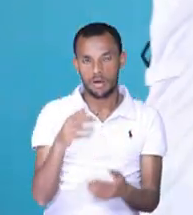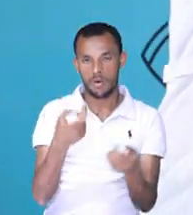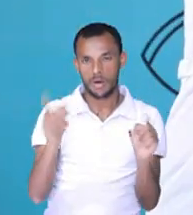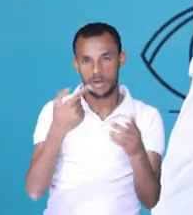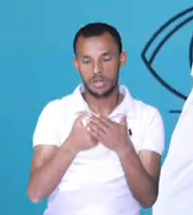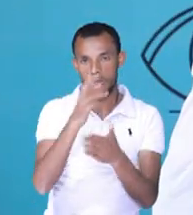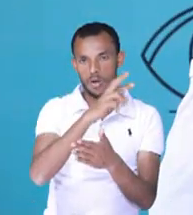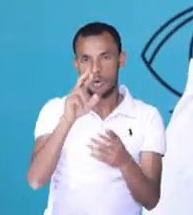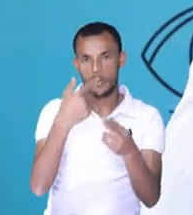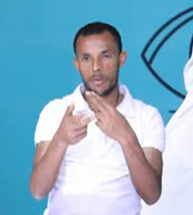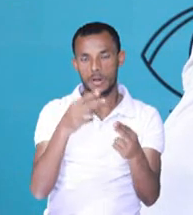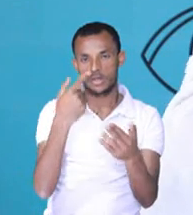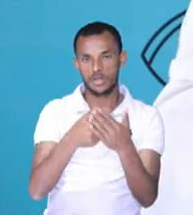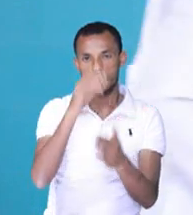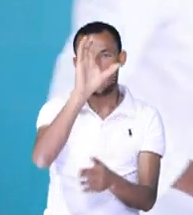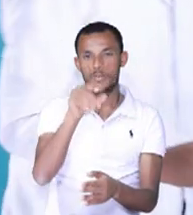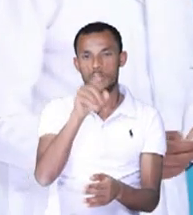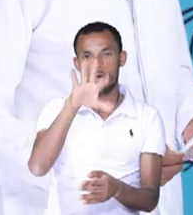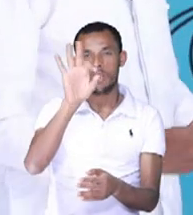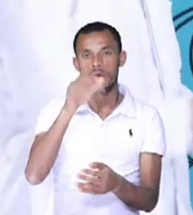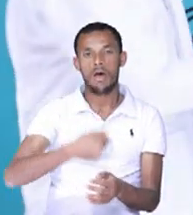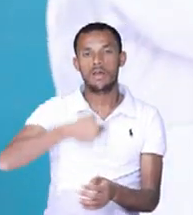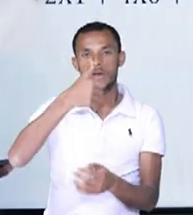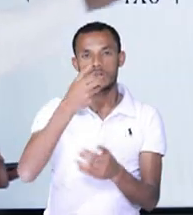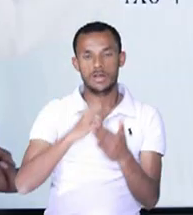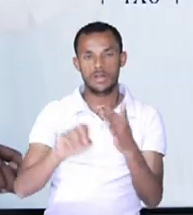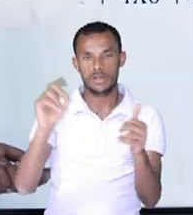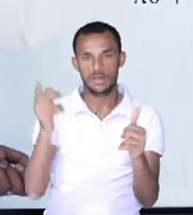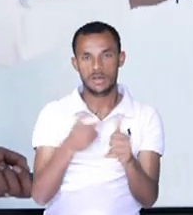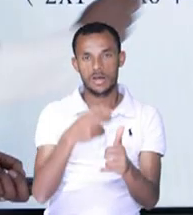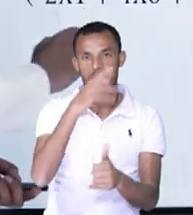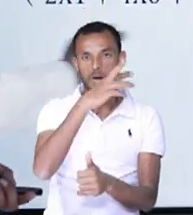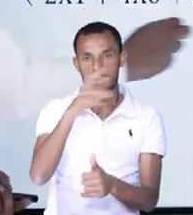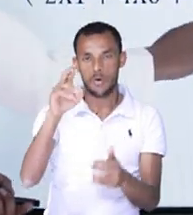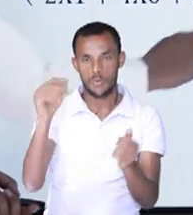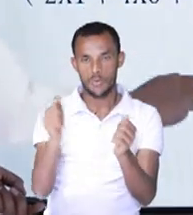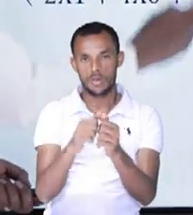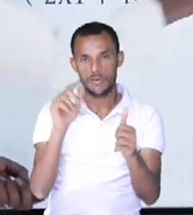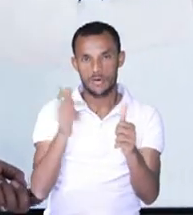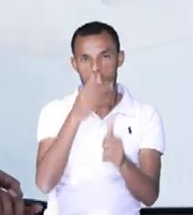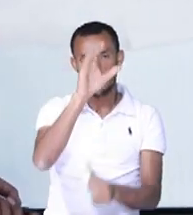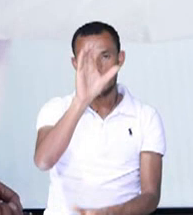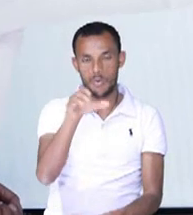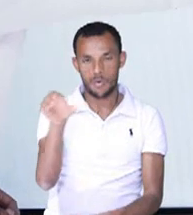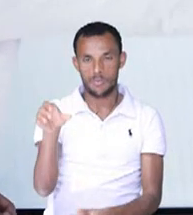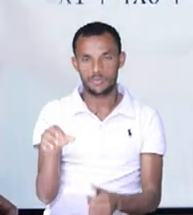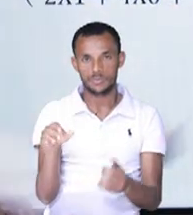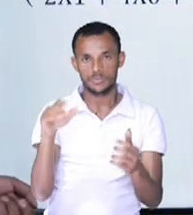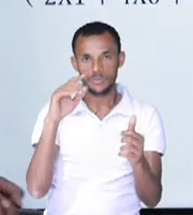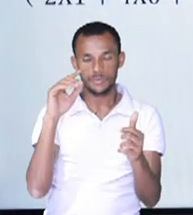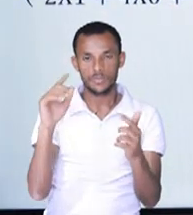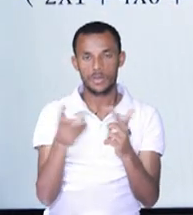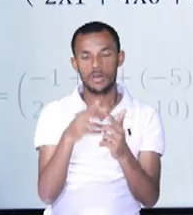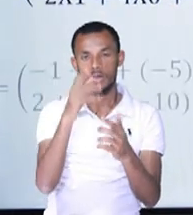this row is multiplied by this column, you will get another result. Second row with the first column, we have this one. Second row with the